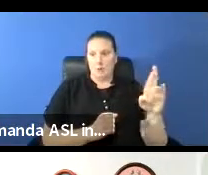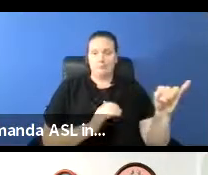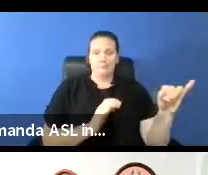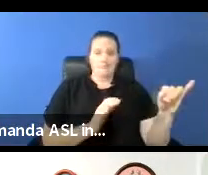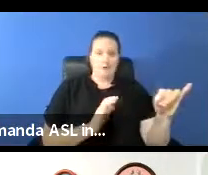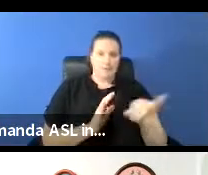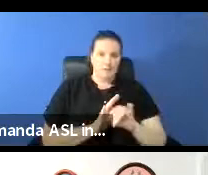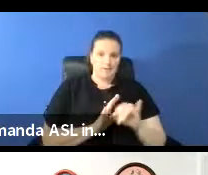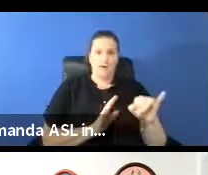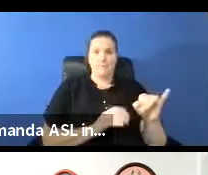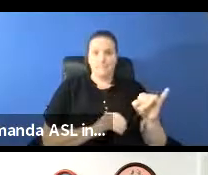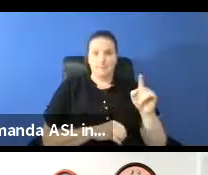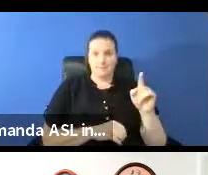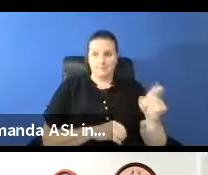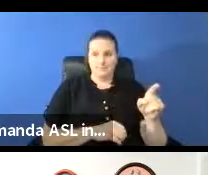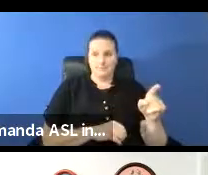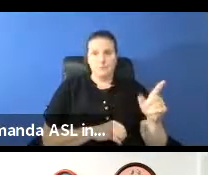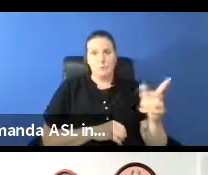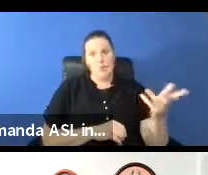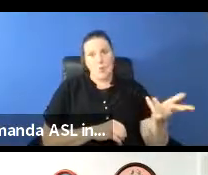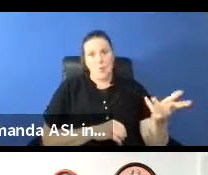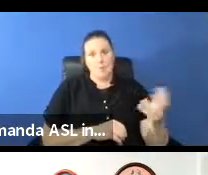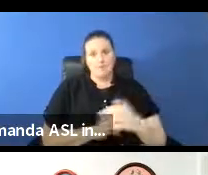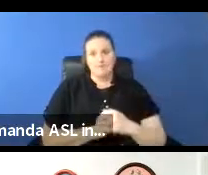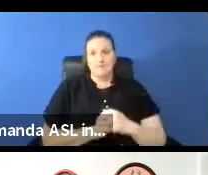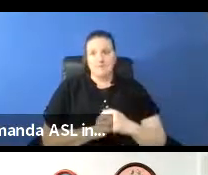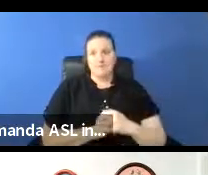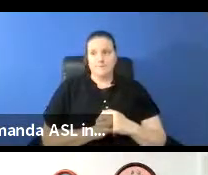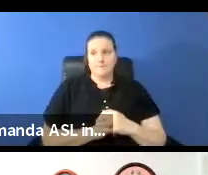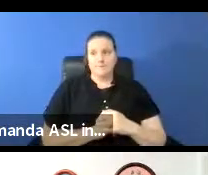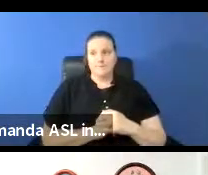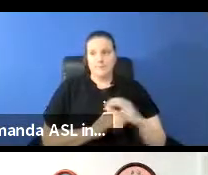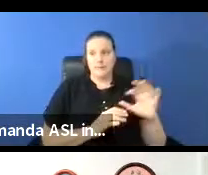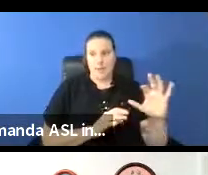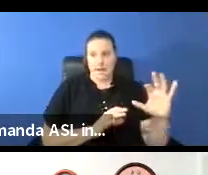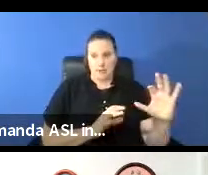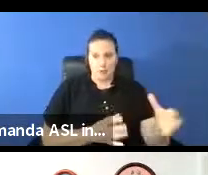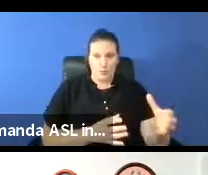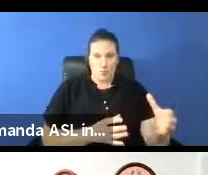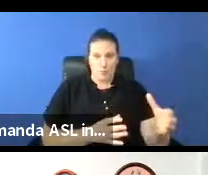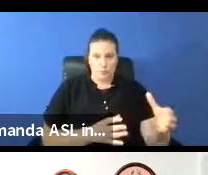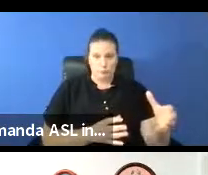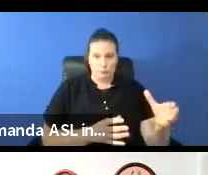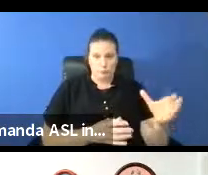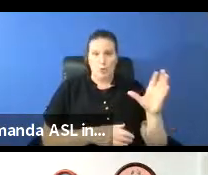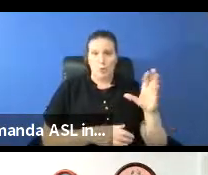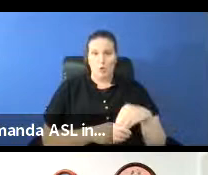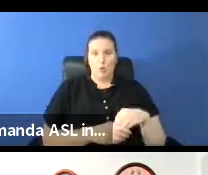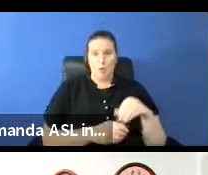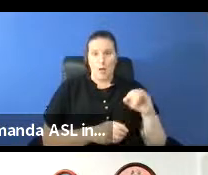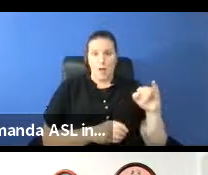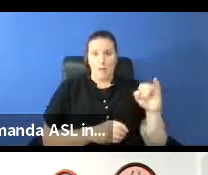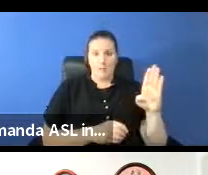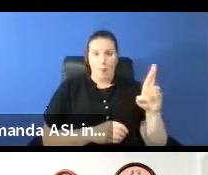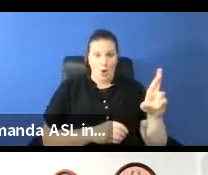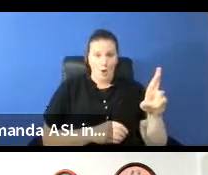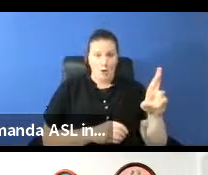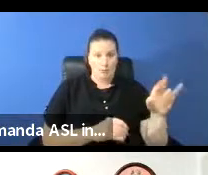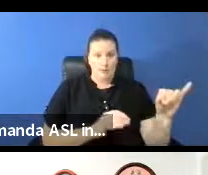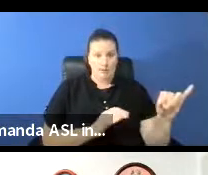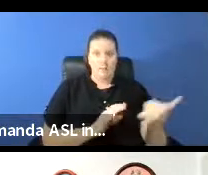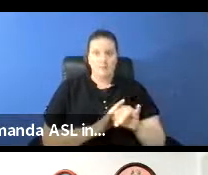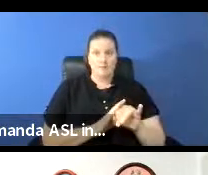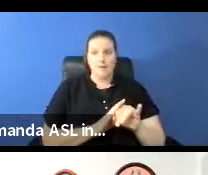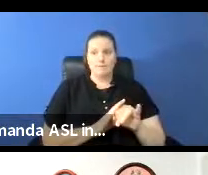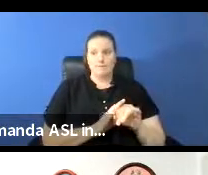identified or a category that would include IBR being identified